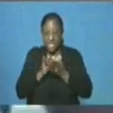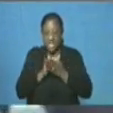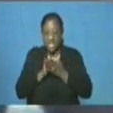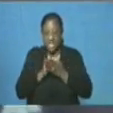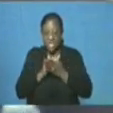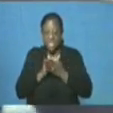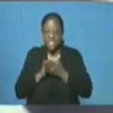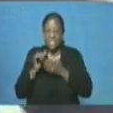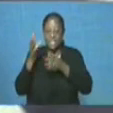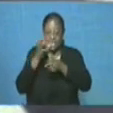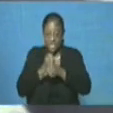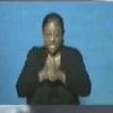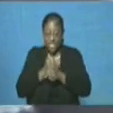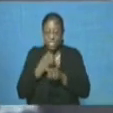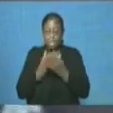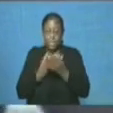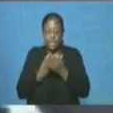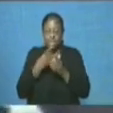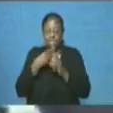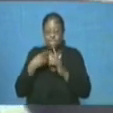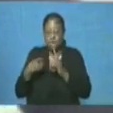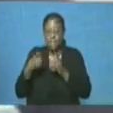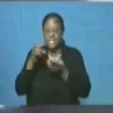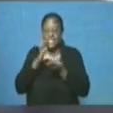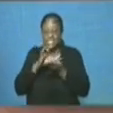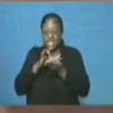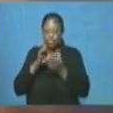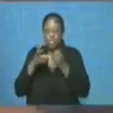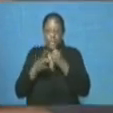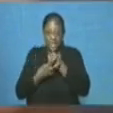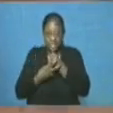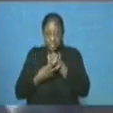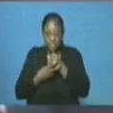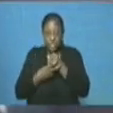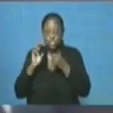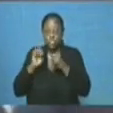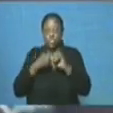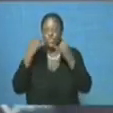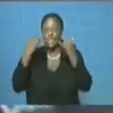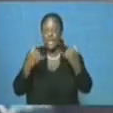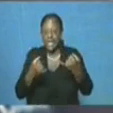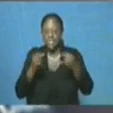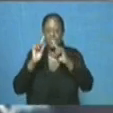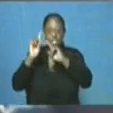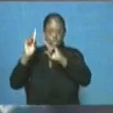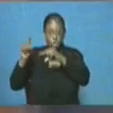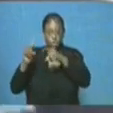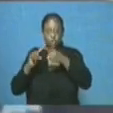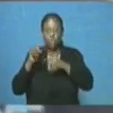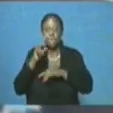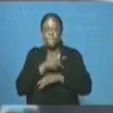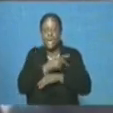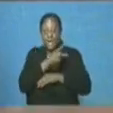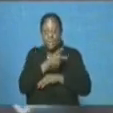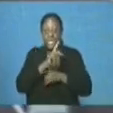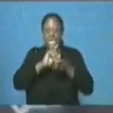central bank's assets. And this is precisely why they must now go to Parliament and